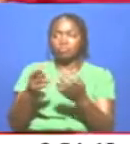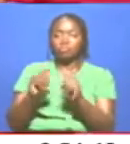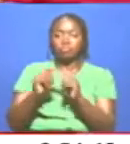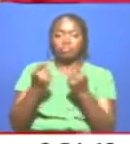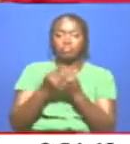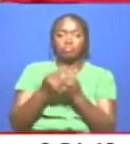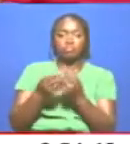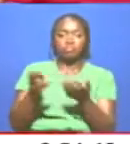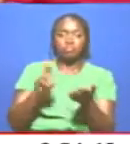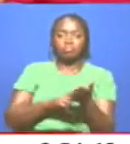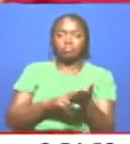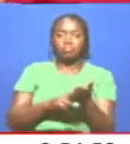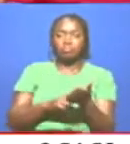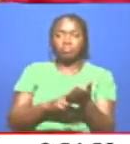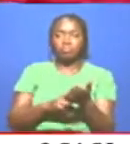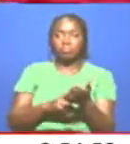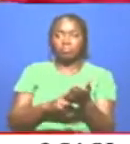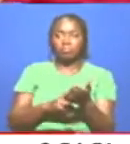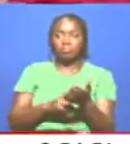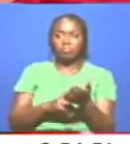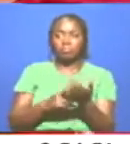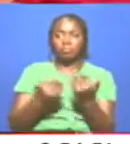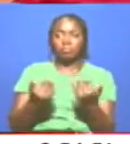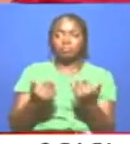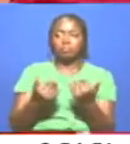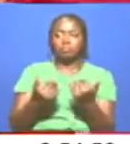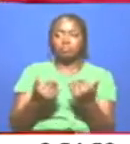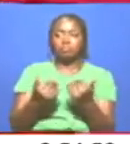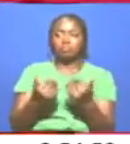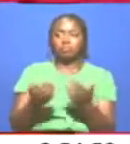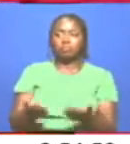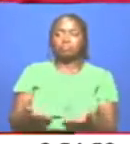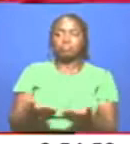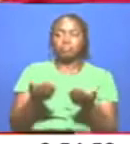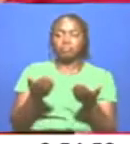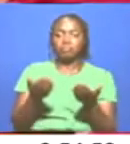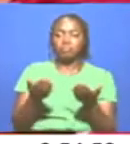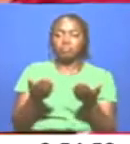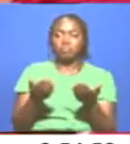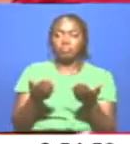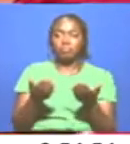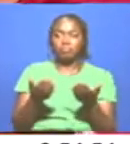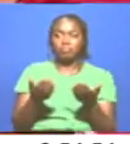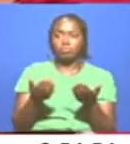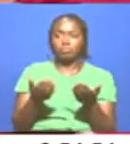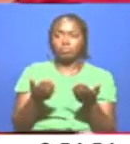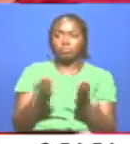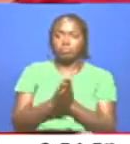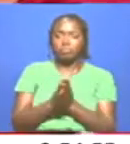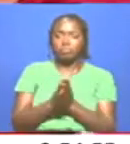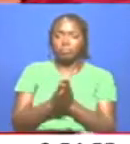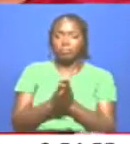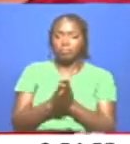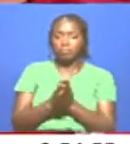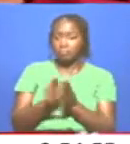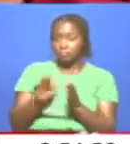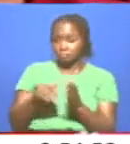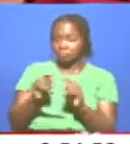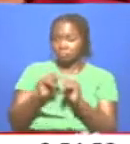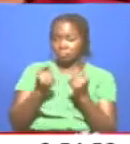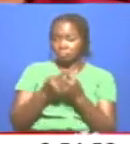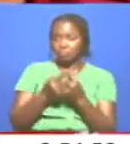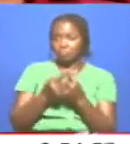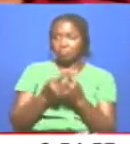league. Currently, we were promoted to the premier women's team, so I'm hoping, I